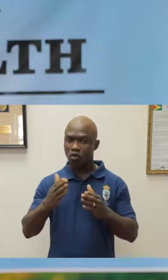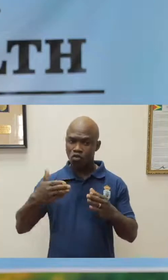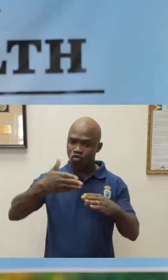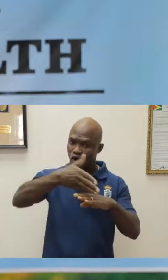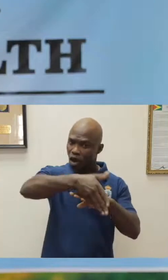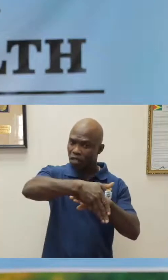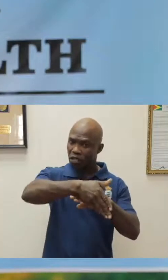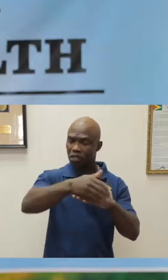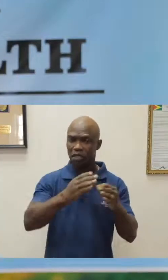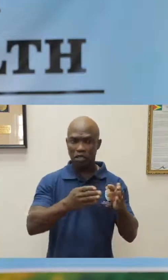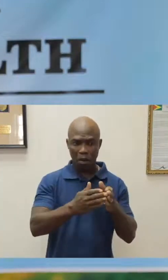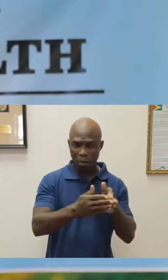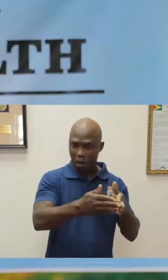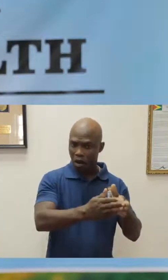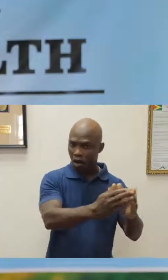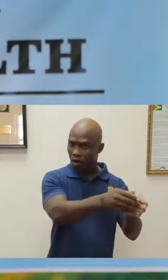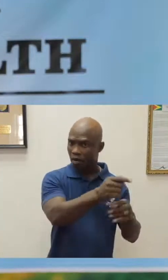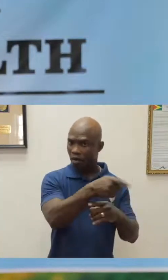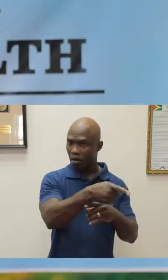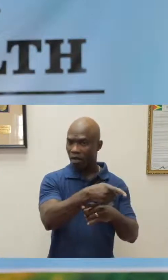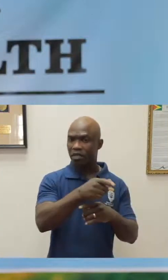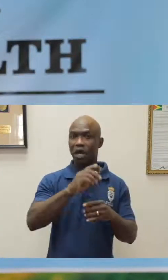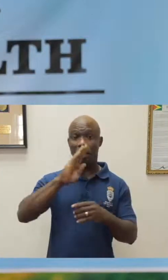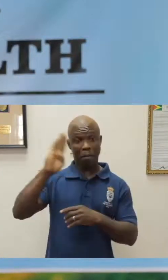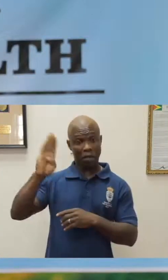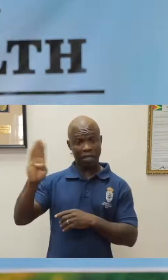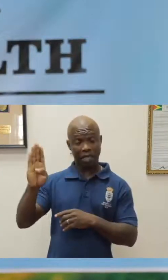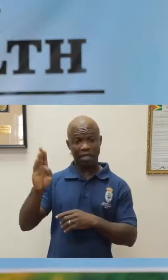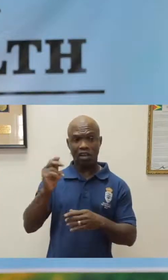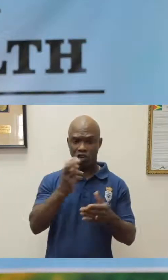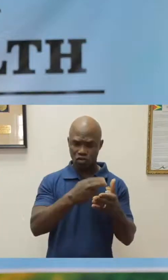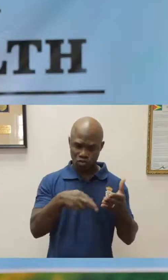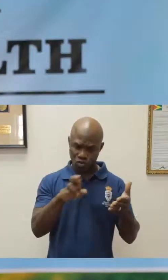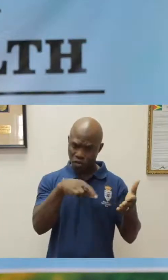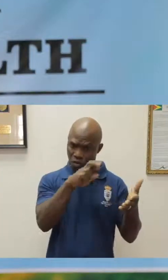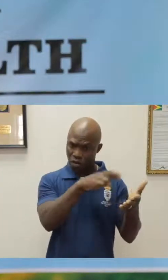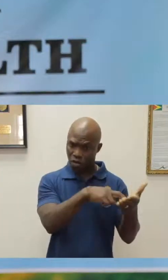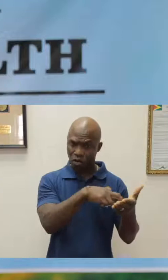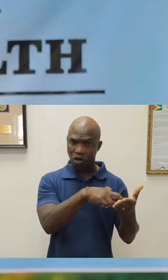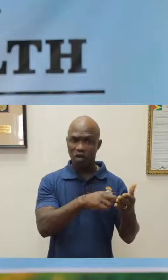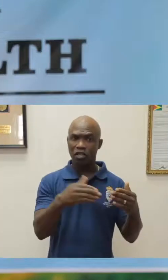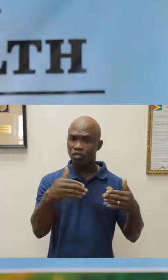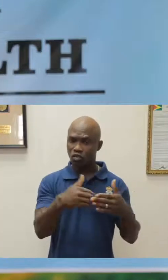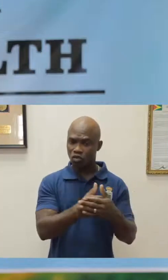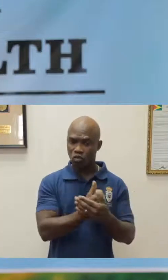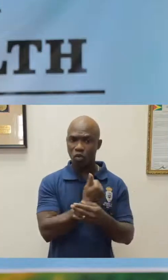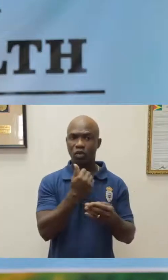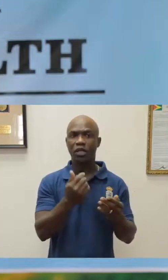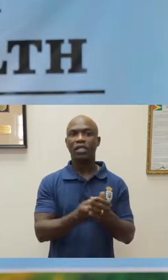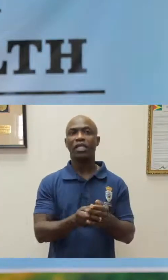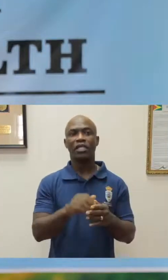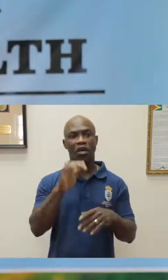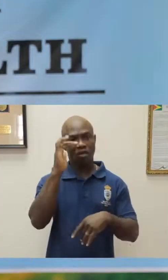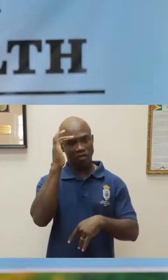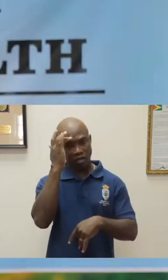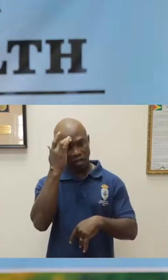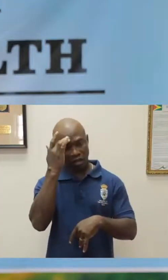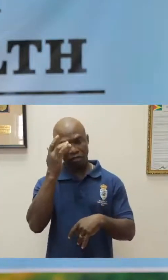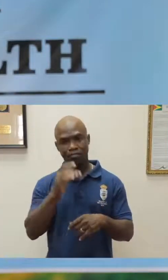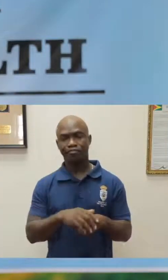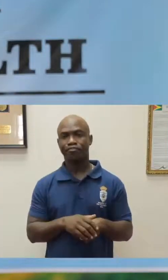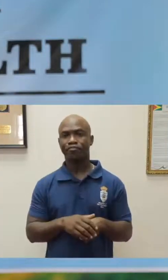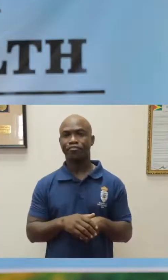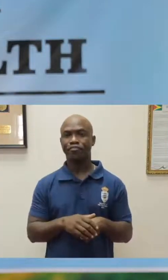borders as Brazil continues to record new cases every day.